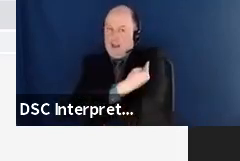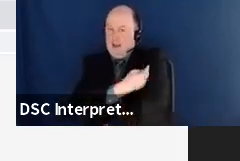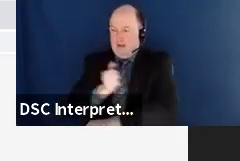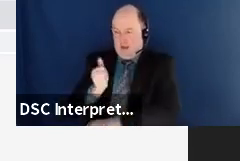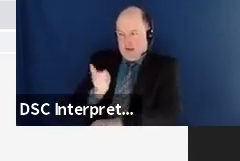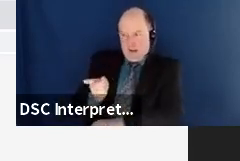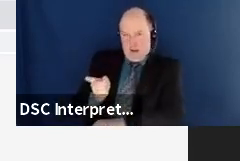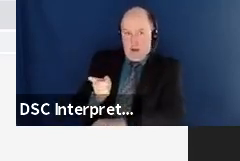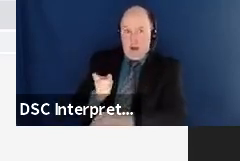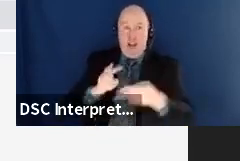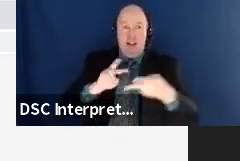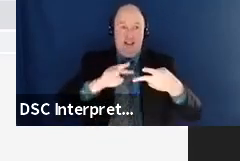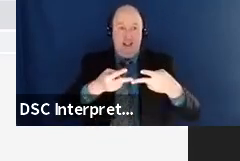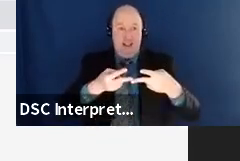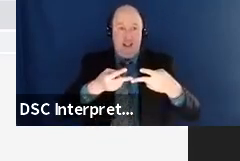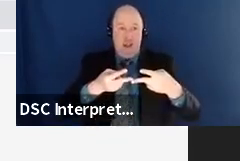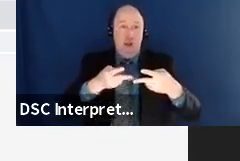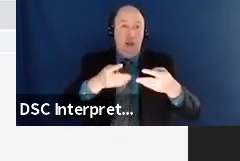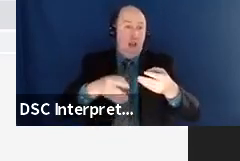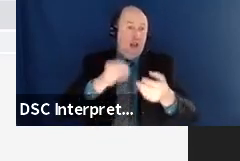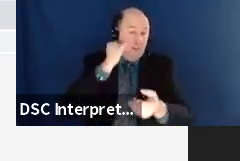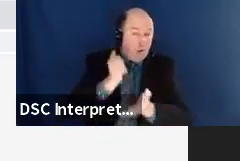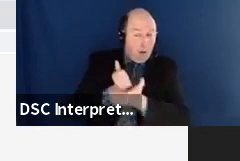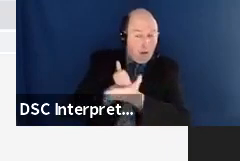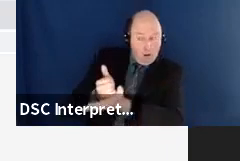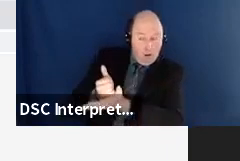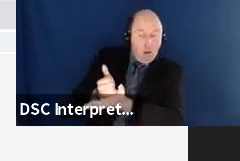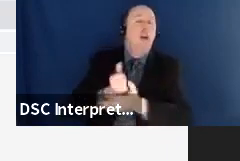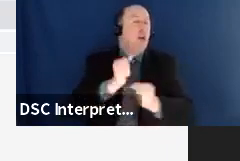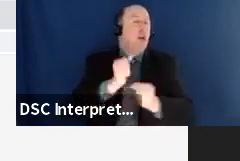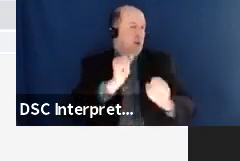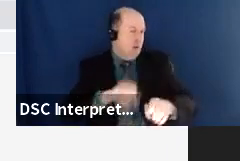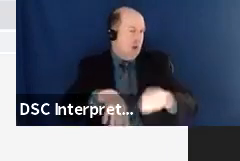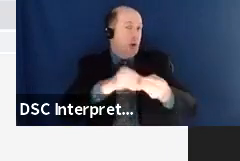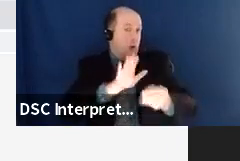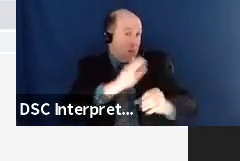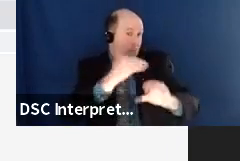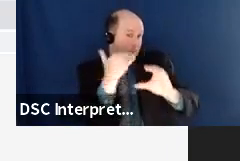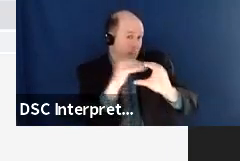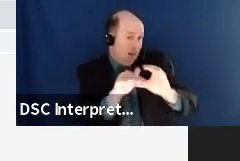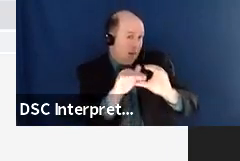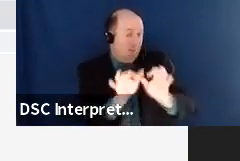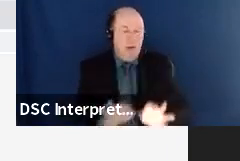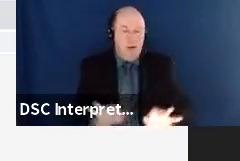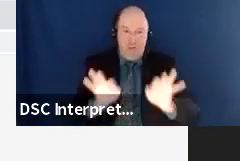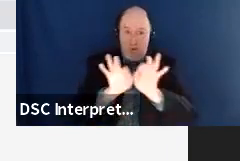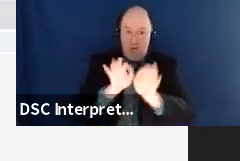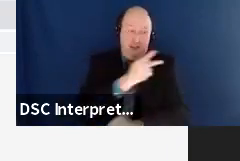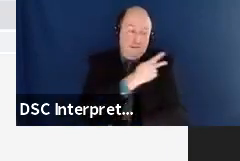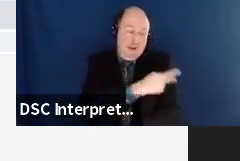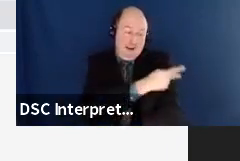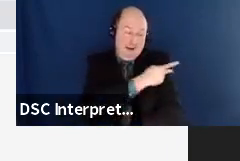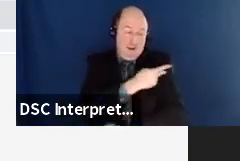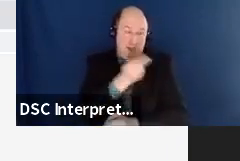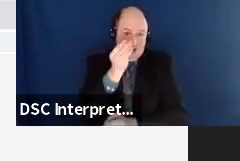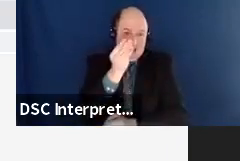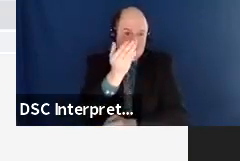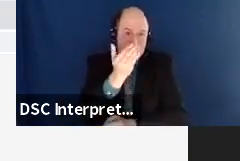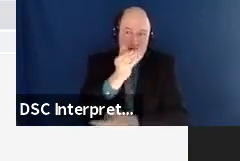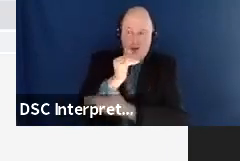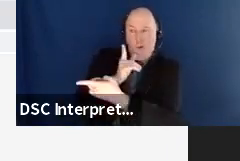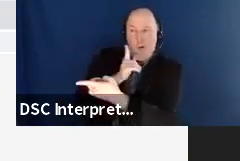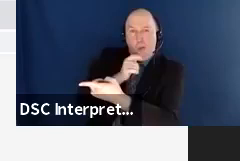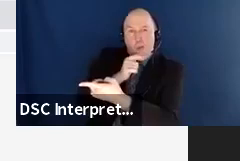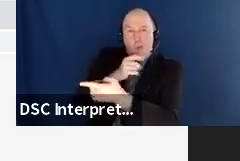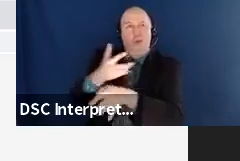can certainly put in your email address if you're helping someone fill this out, but make sure that the patient information is that person who's